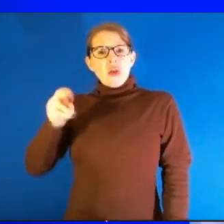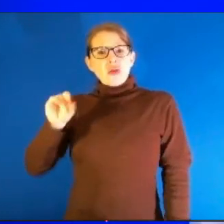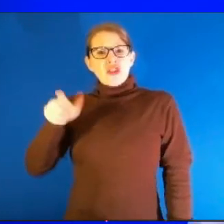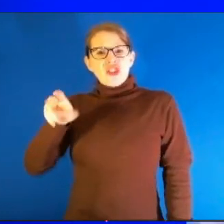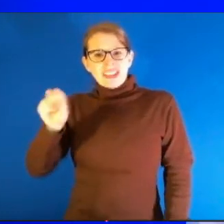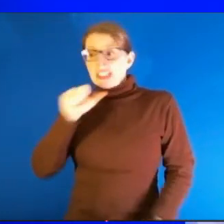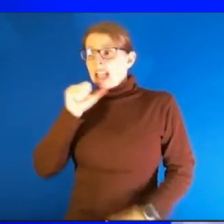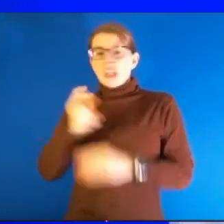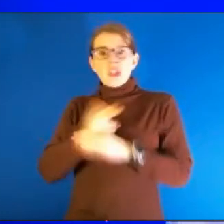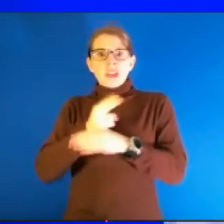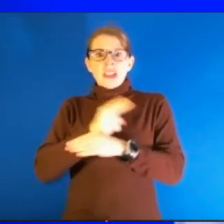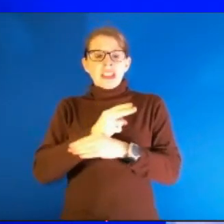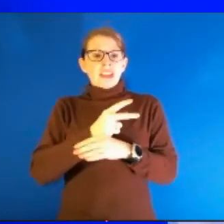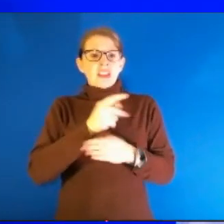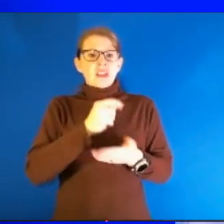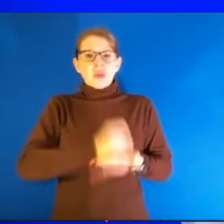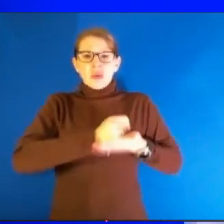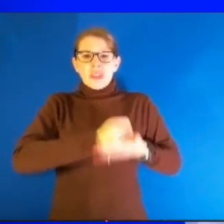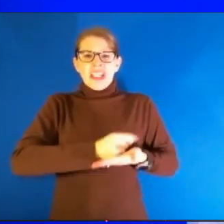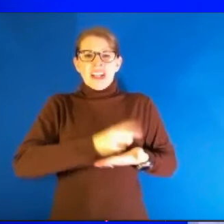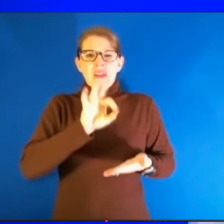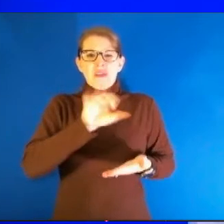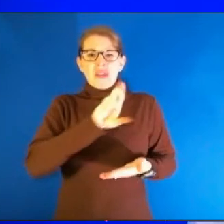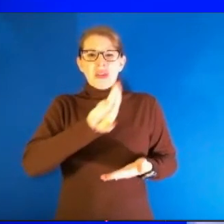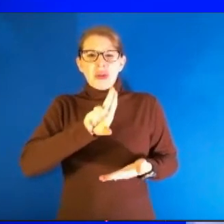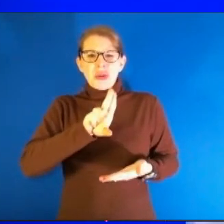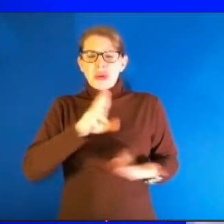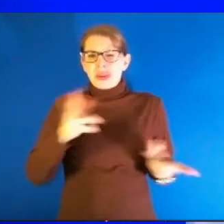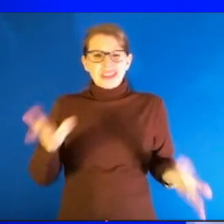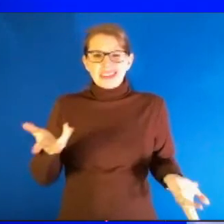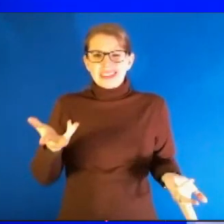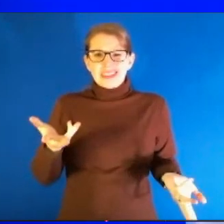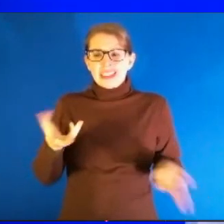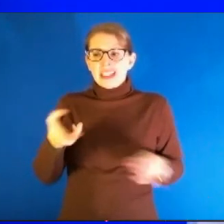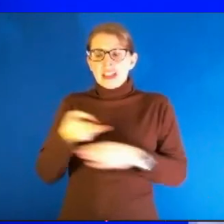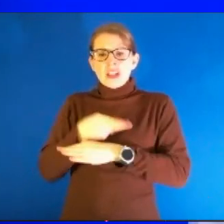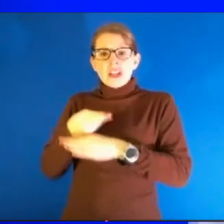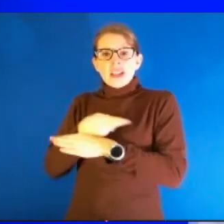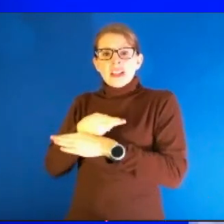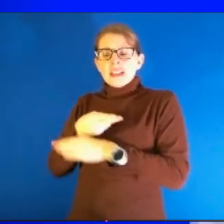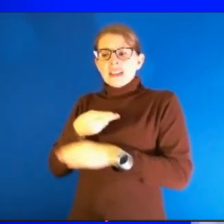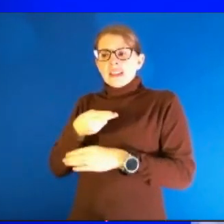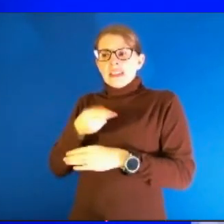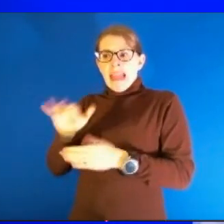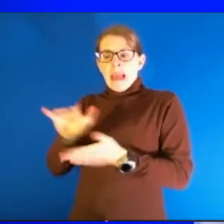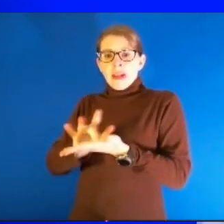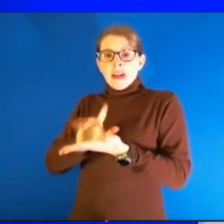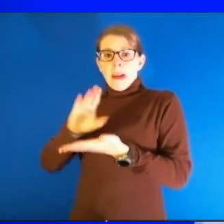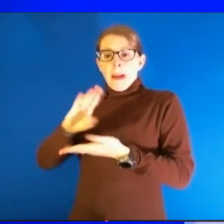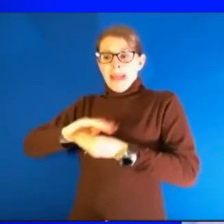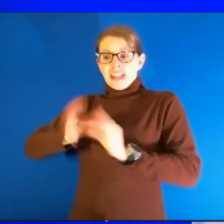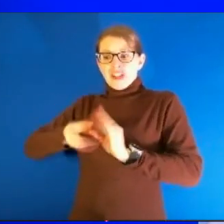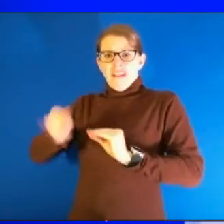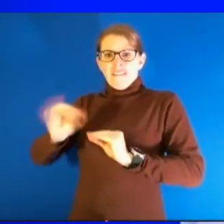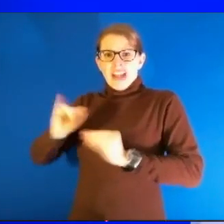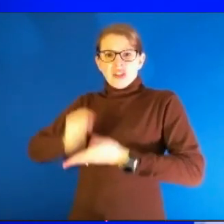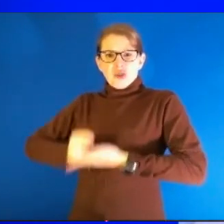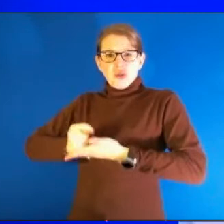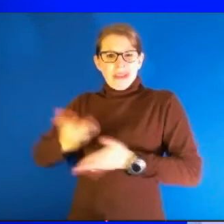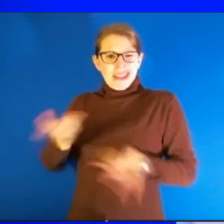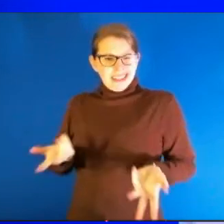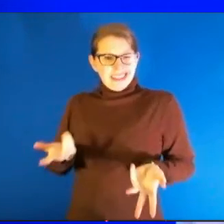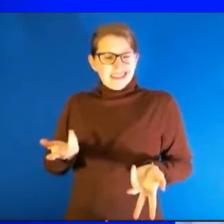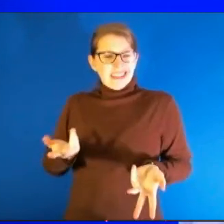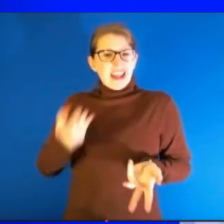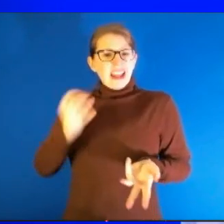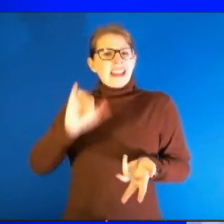influenza or rhinovirus. You were using to treat you were using to treat bacterial infections. So I think that is one distinction there